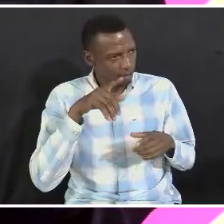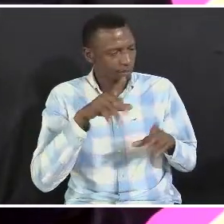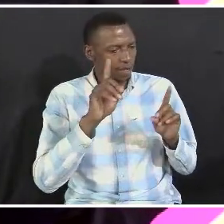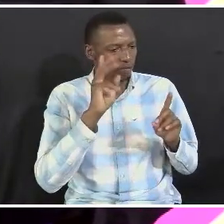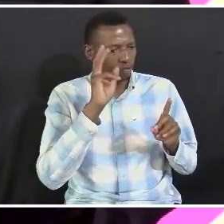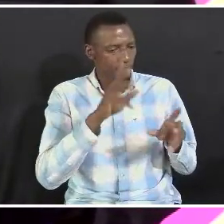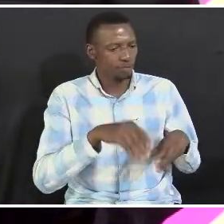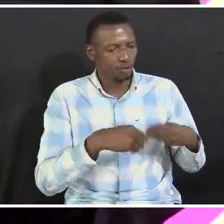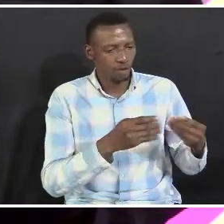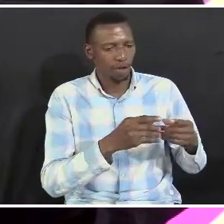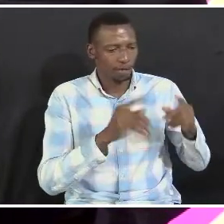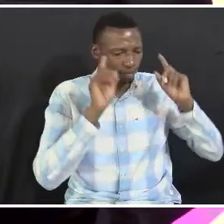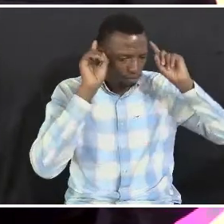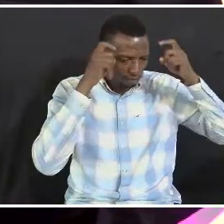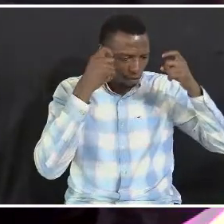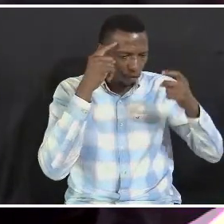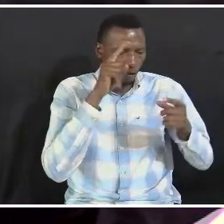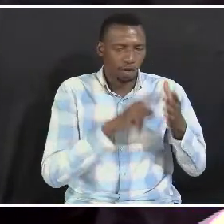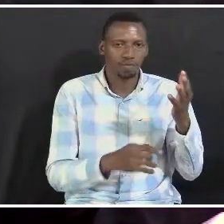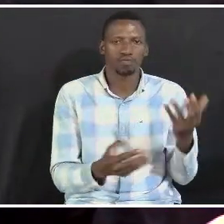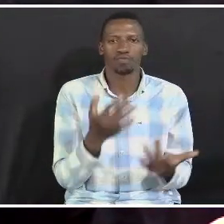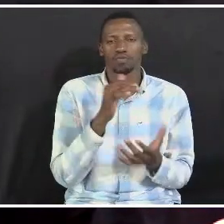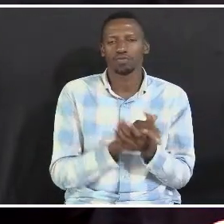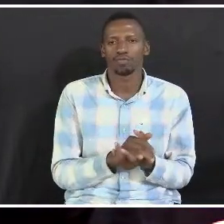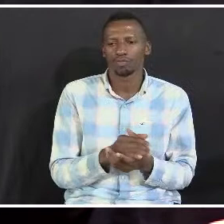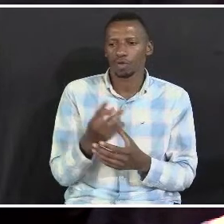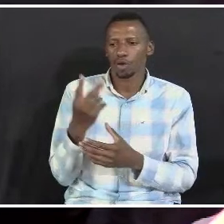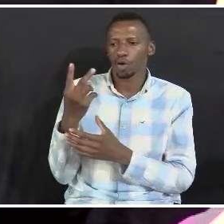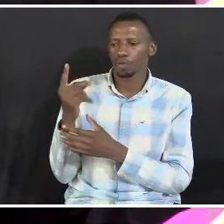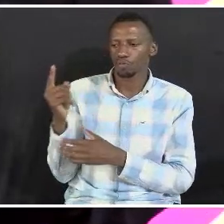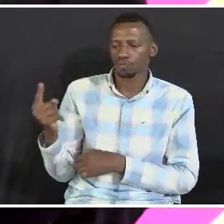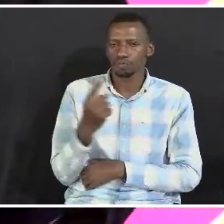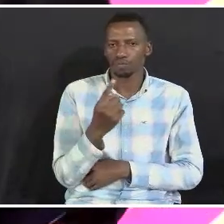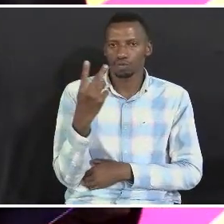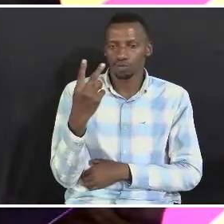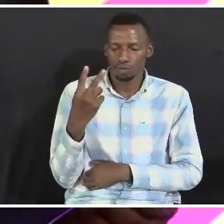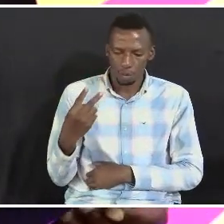offering. So the two of them went together.